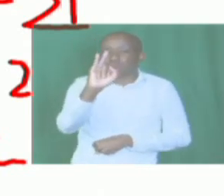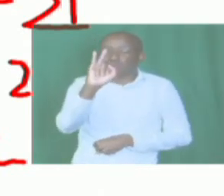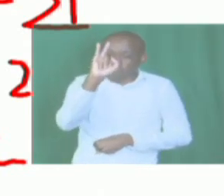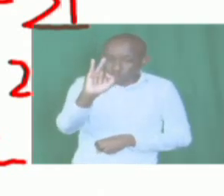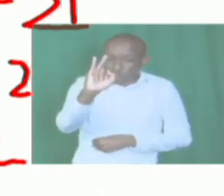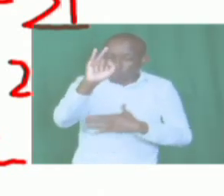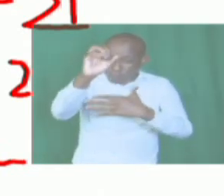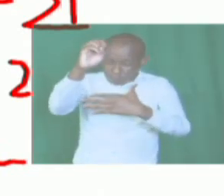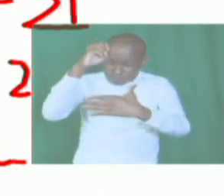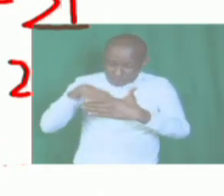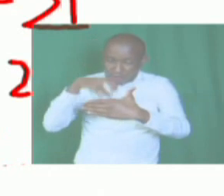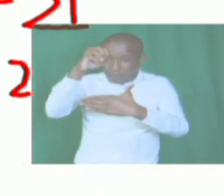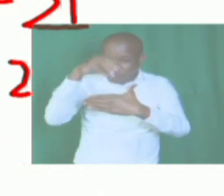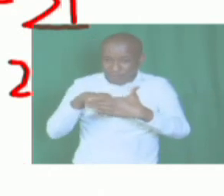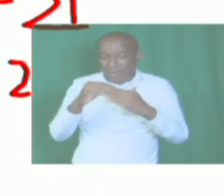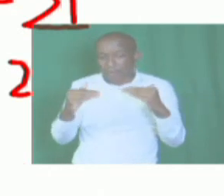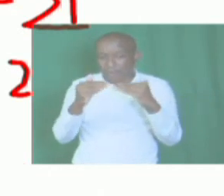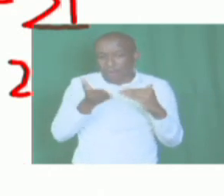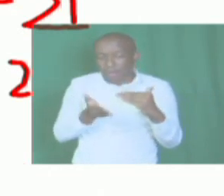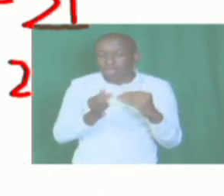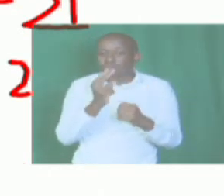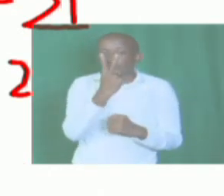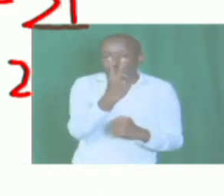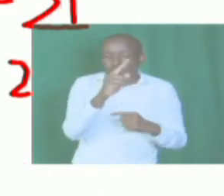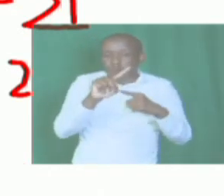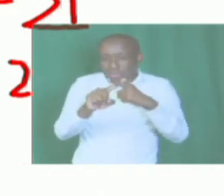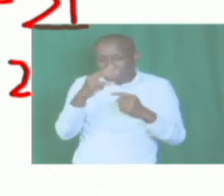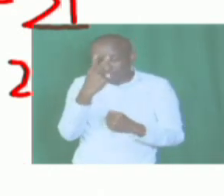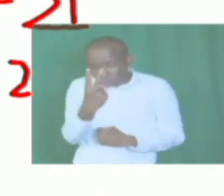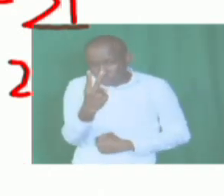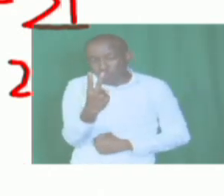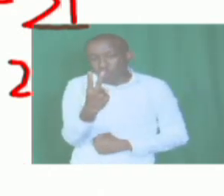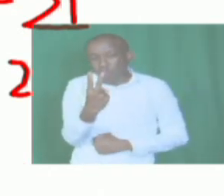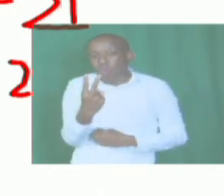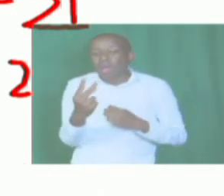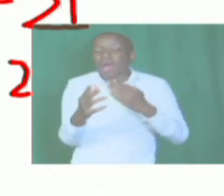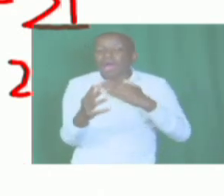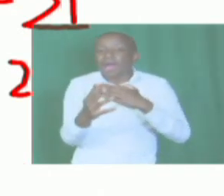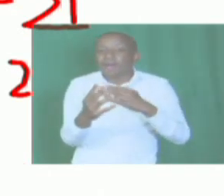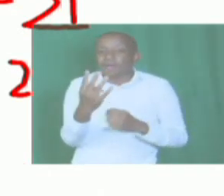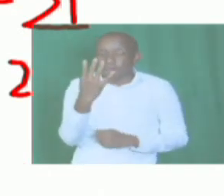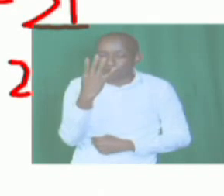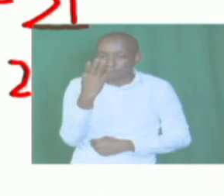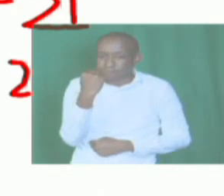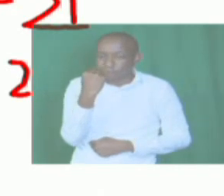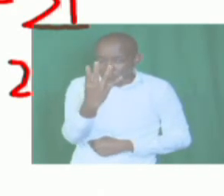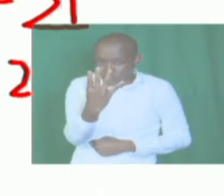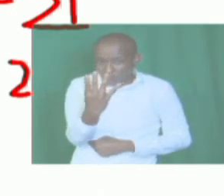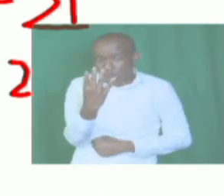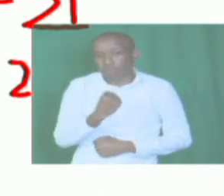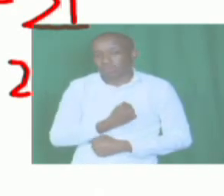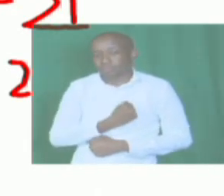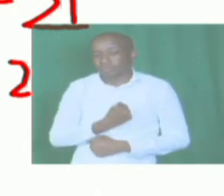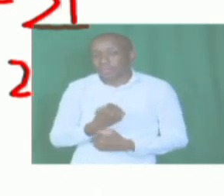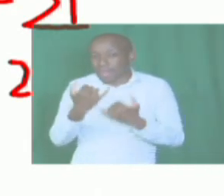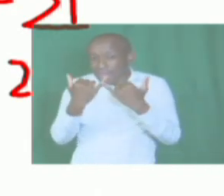have 2 times 2, which makes a 4.